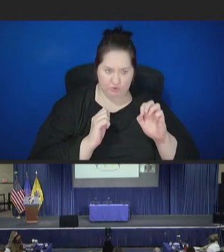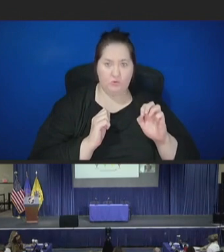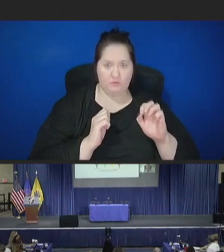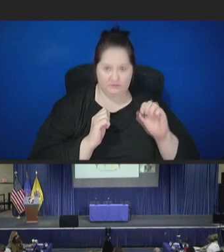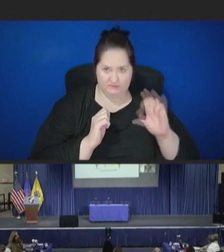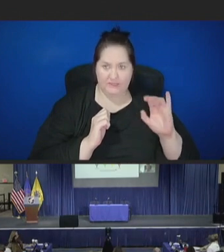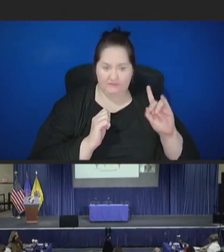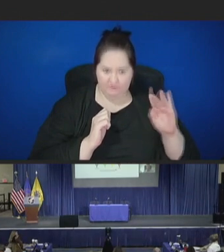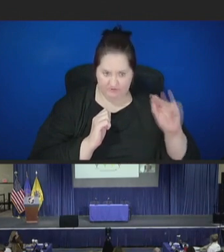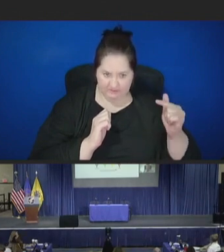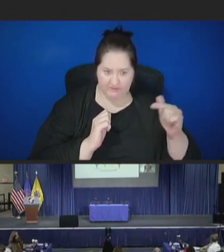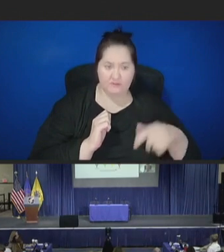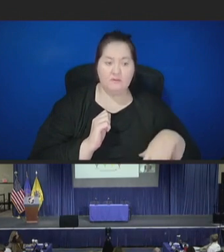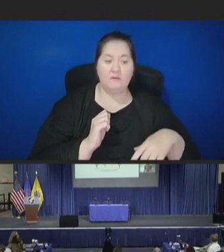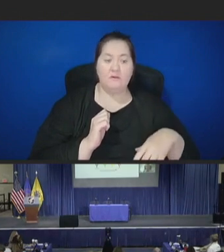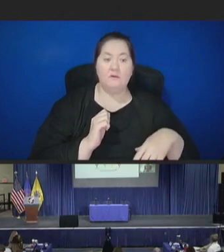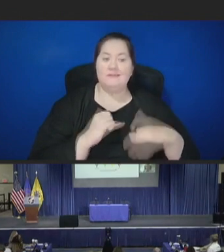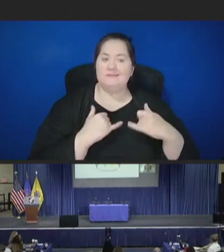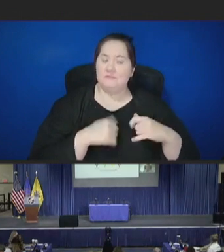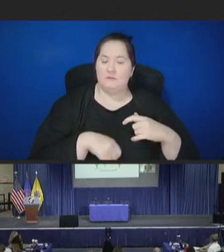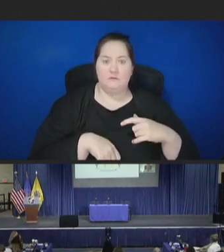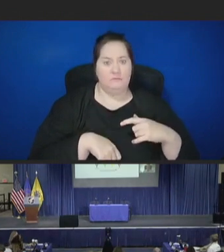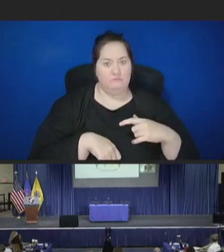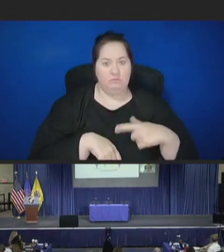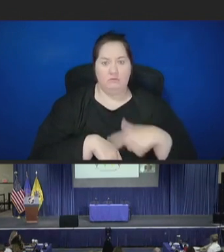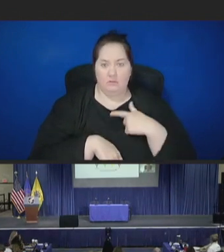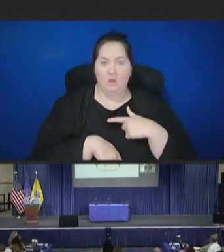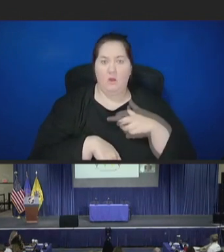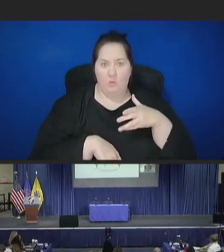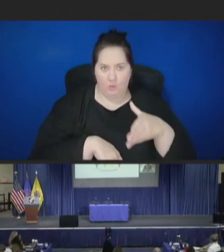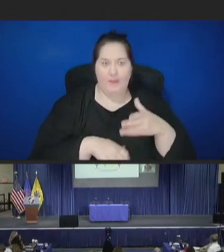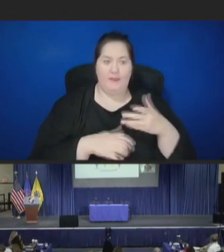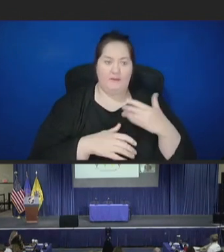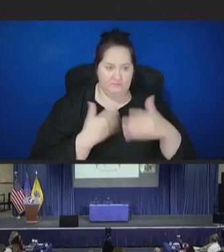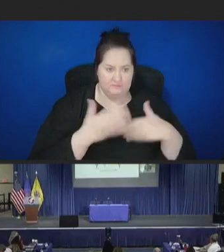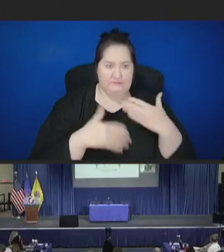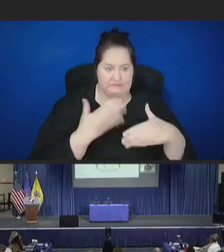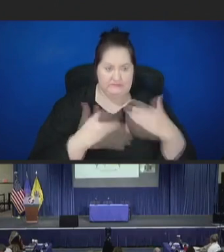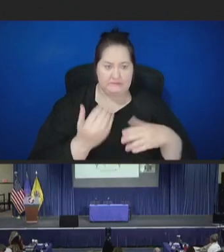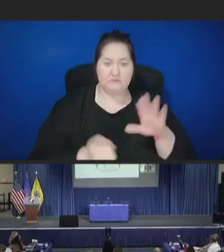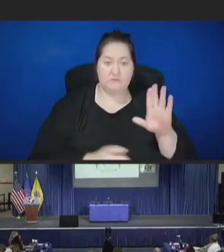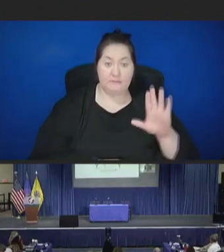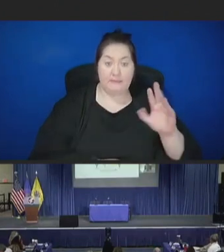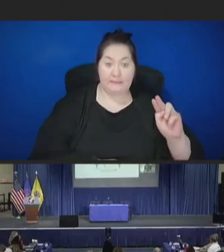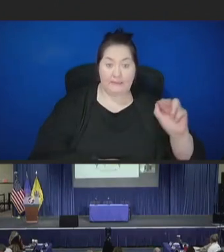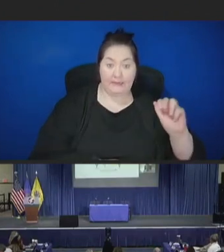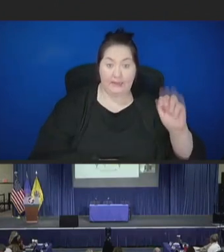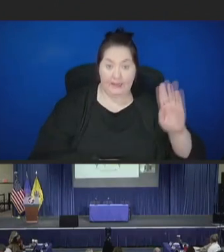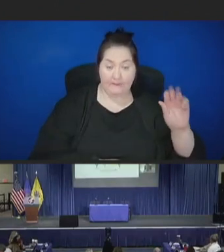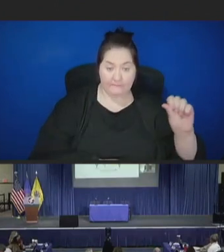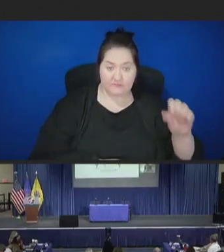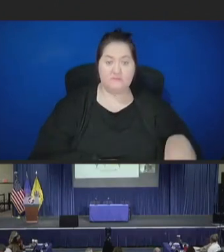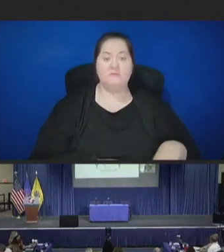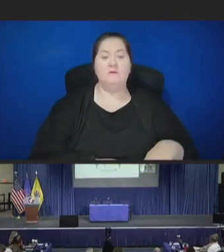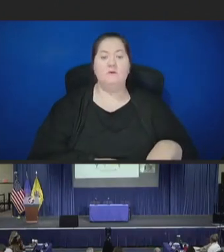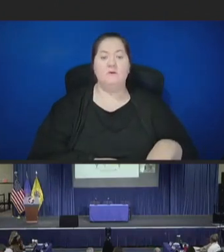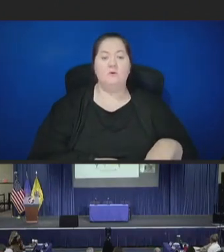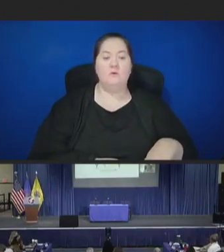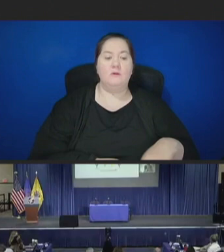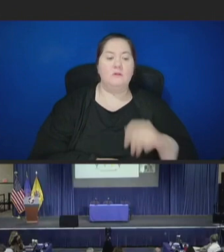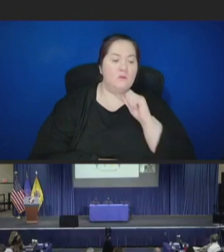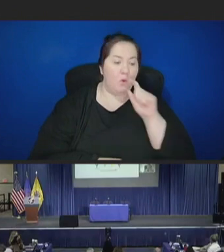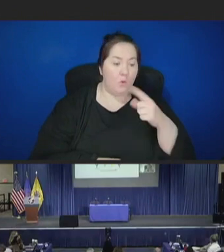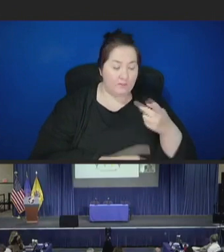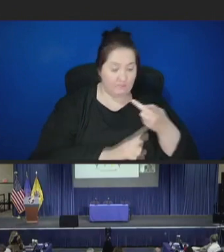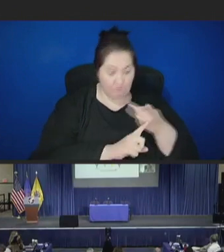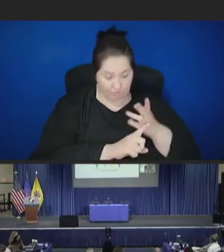engineered. But there's still a long way to go to get all the way to BNAP. Similar to the other speakers before me, we need to not only